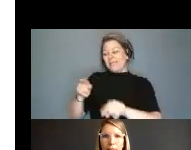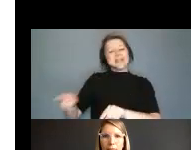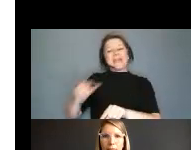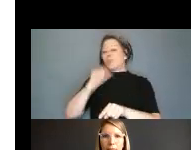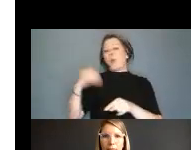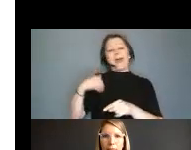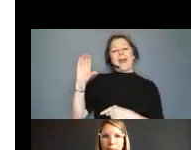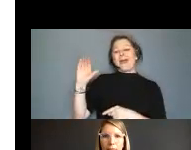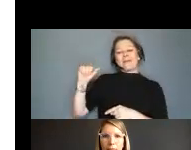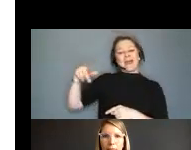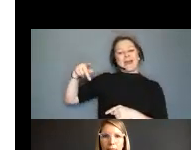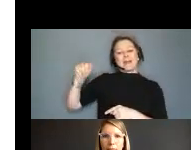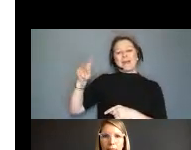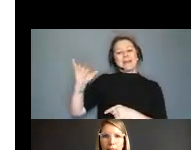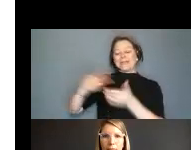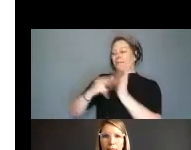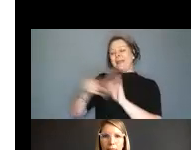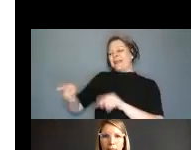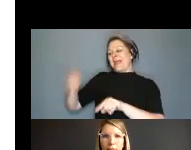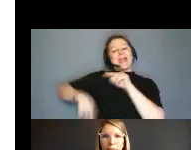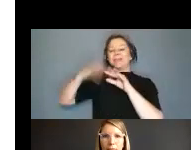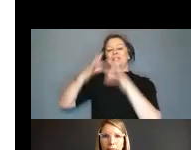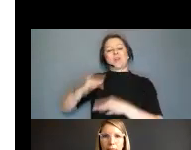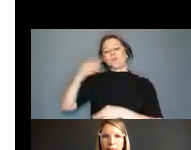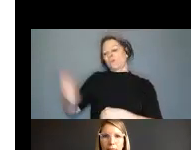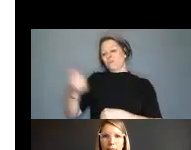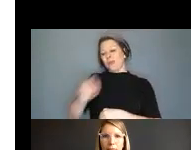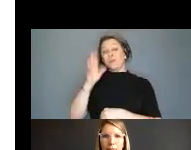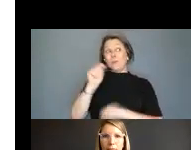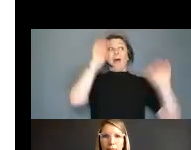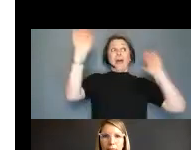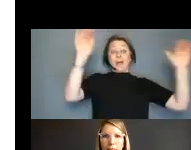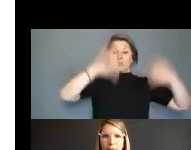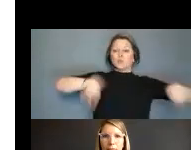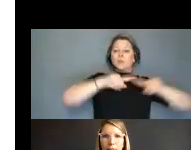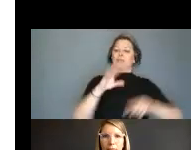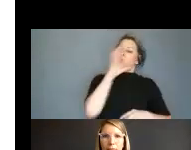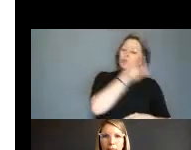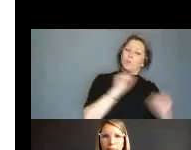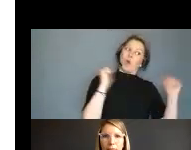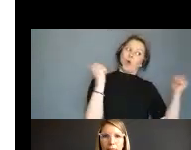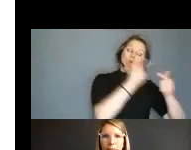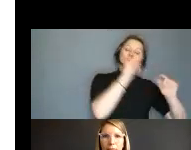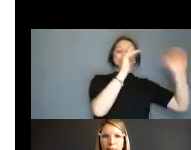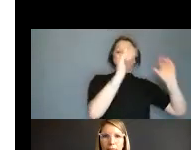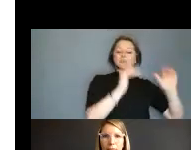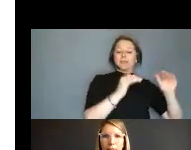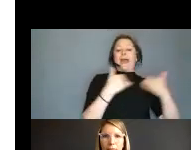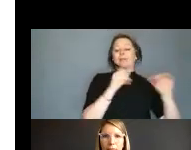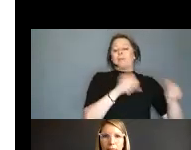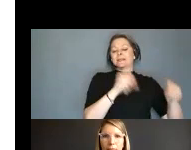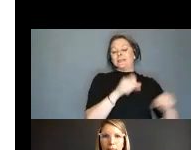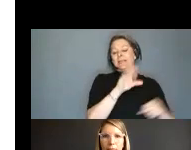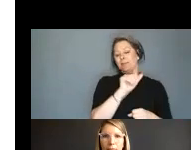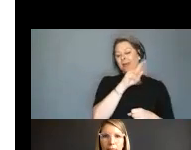capacity to make decisions, but adults were all presumed as adults to have that capacity. Steve